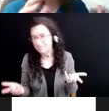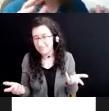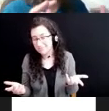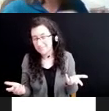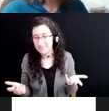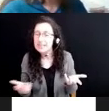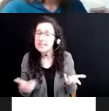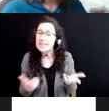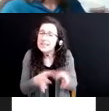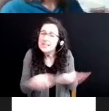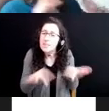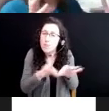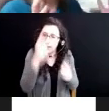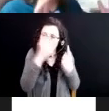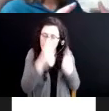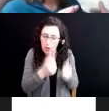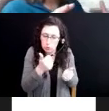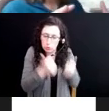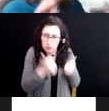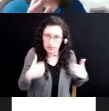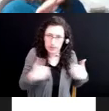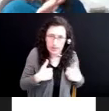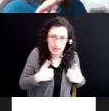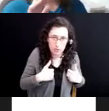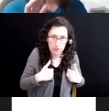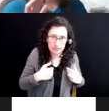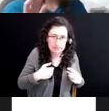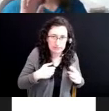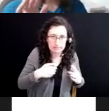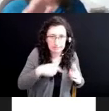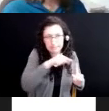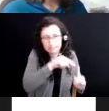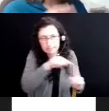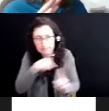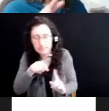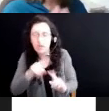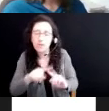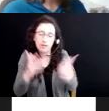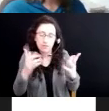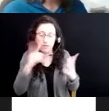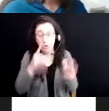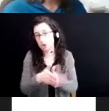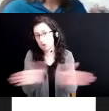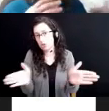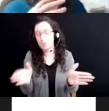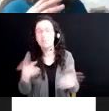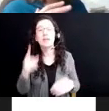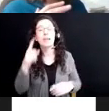specific critter, but in general, you want to think in layers from the ground up, and remember